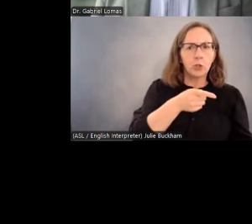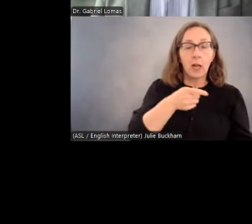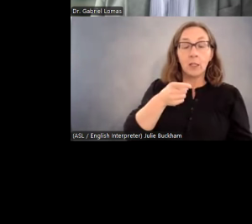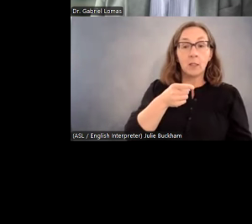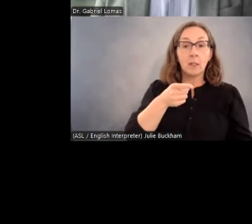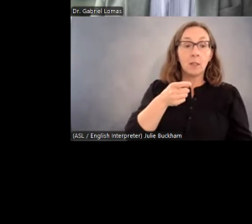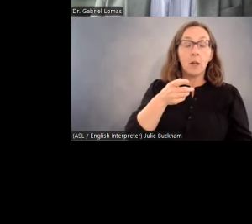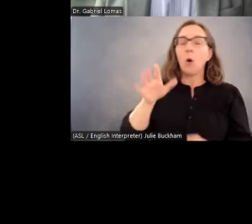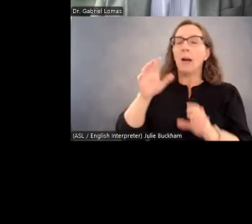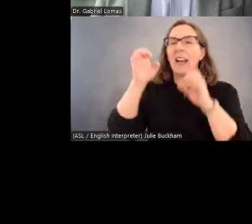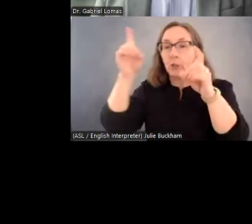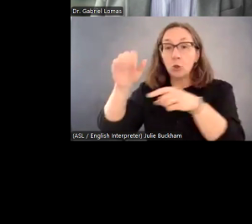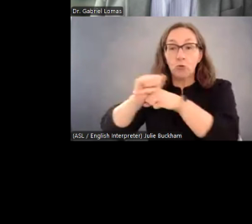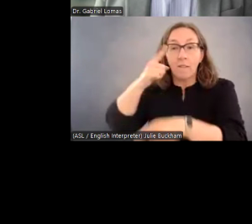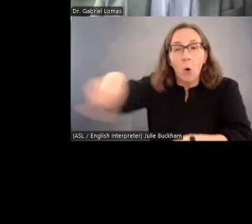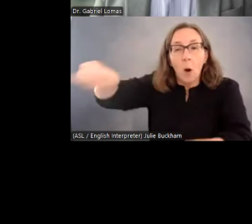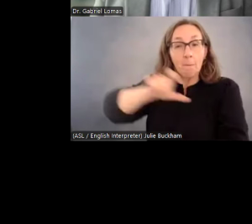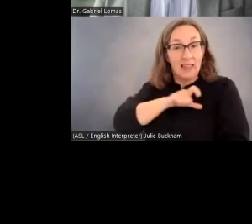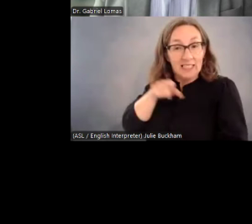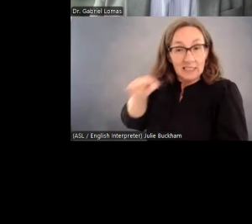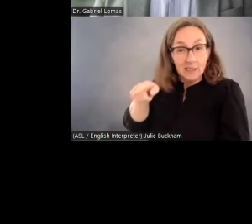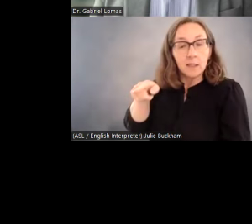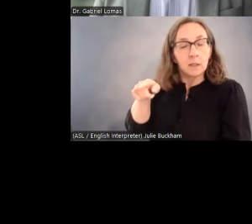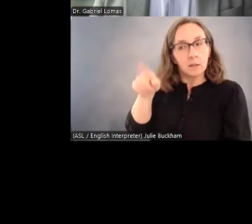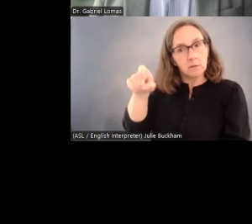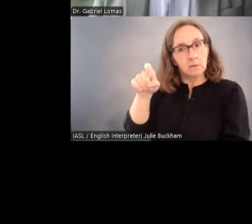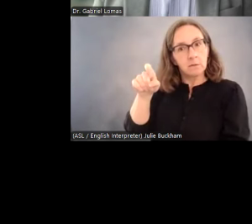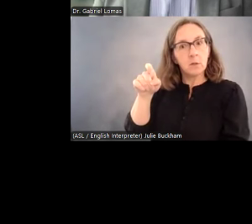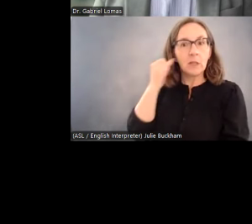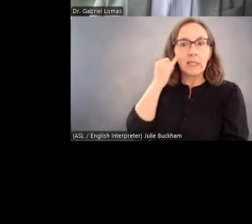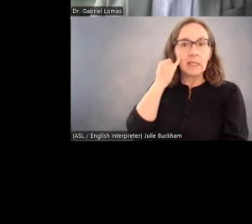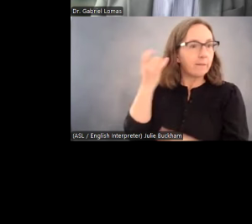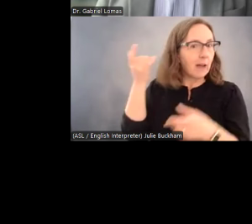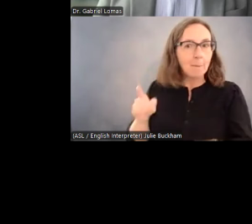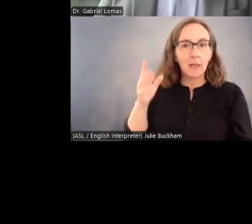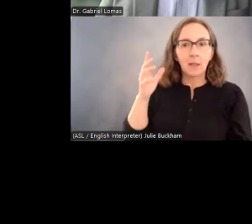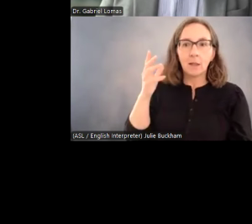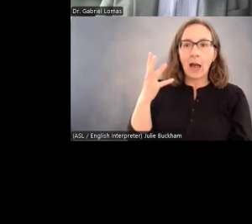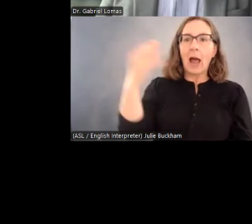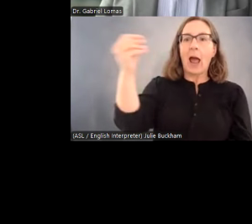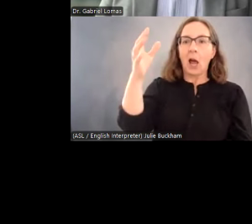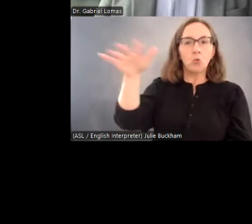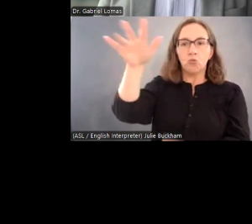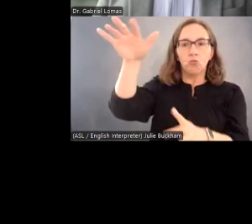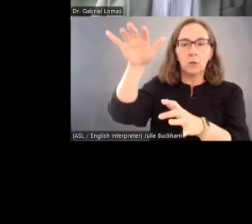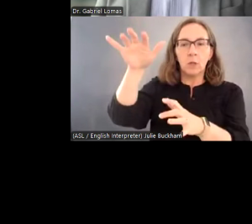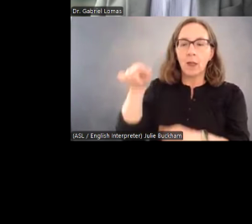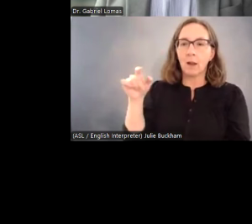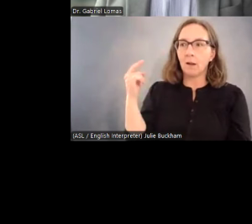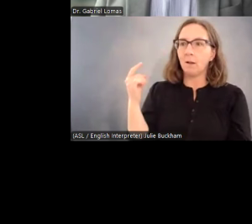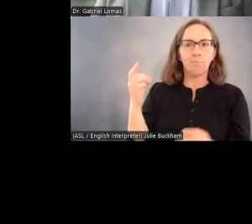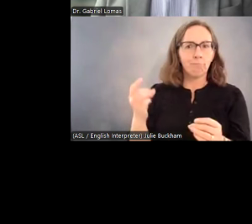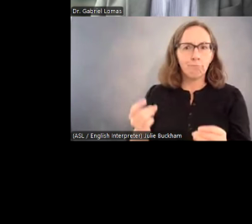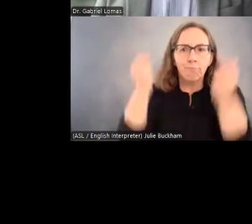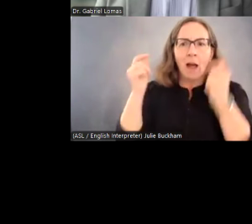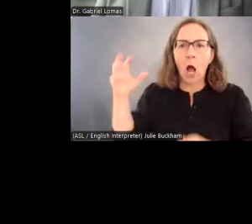is needed to the police officers so that when they come out, they don't make the assumption immediately based on the